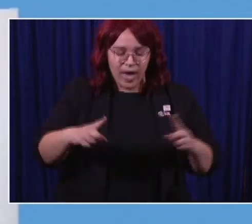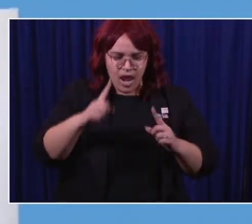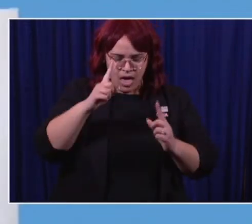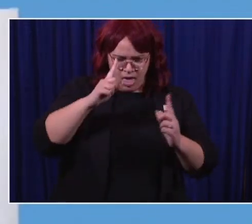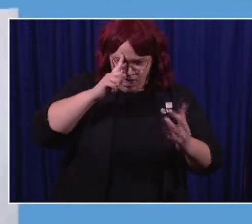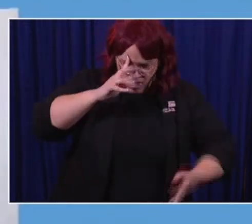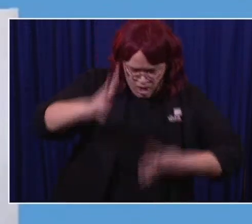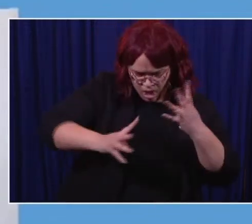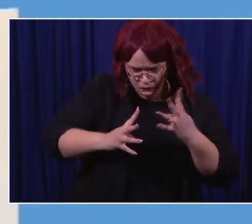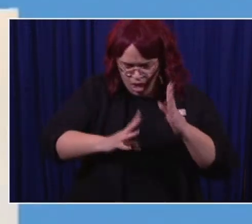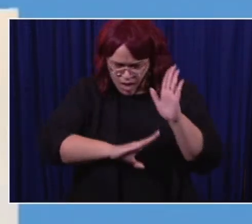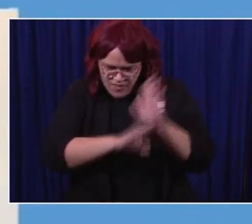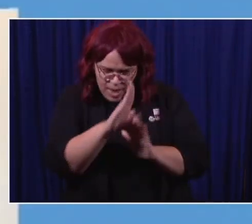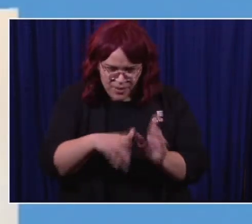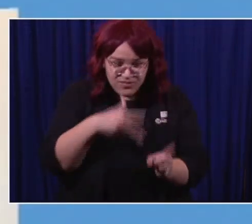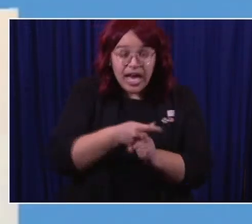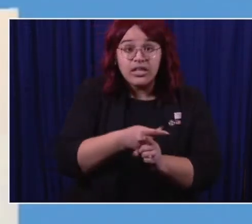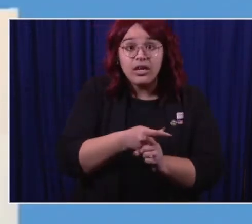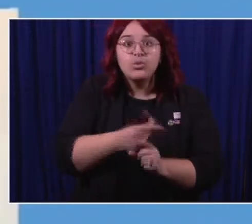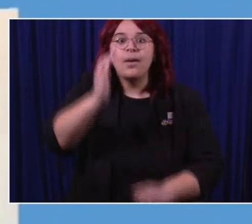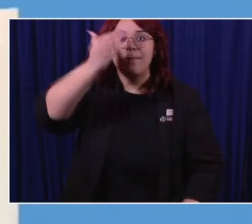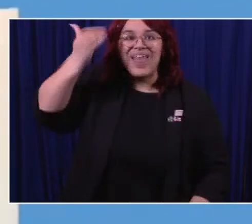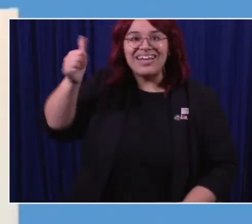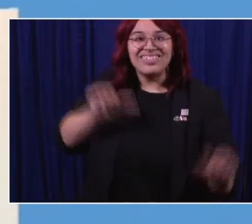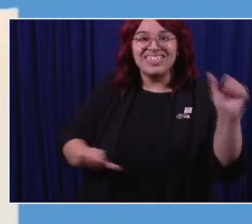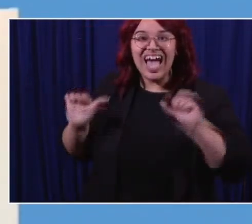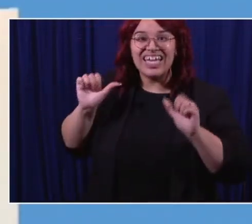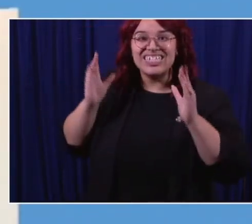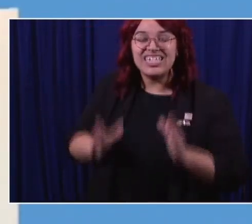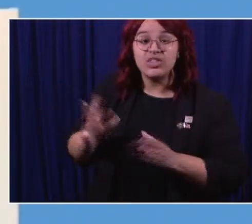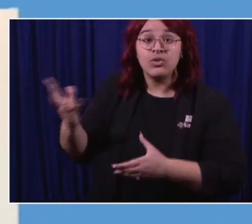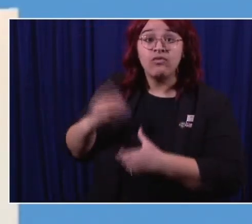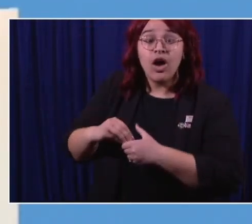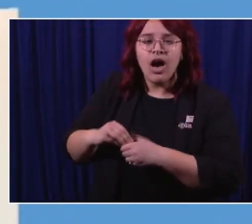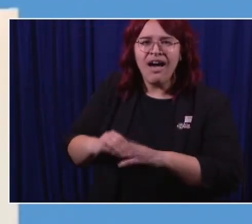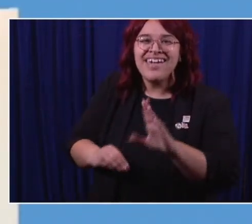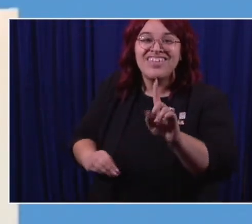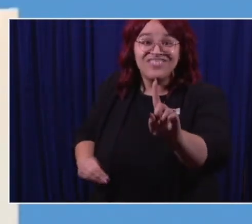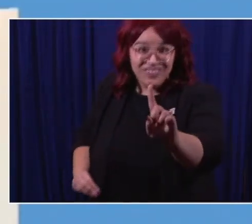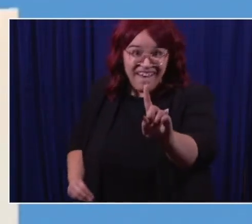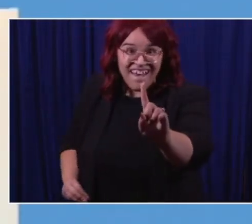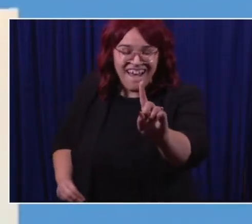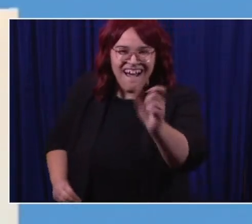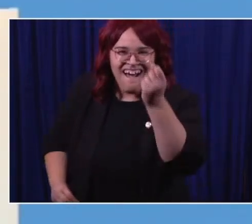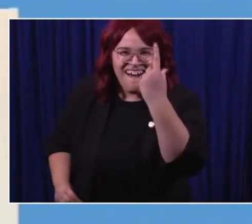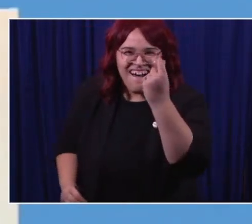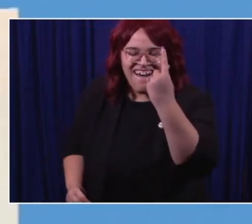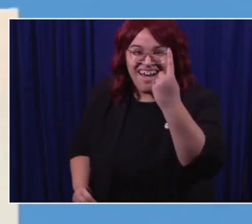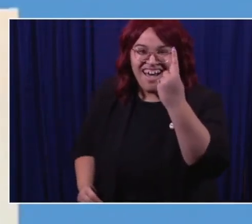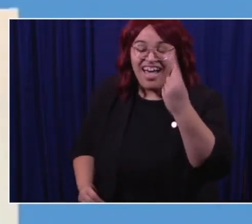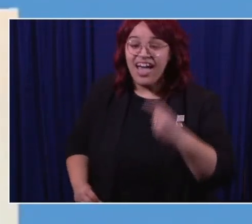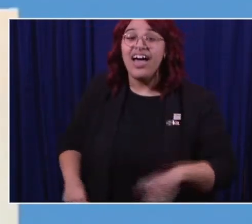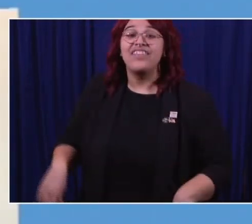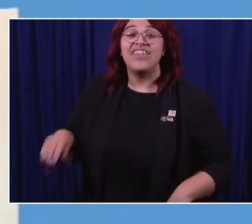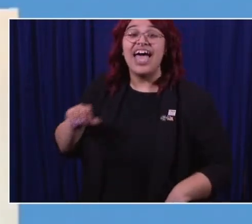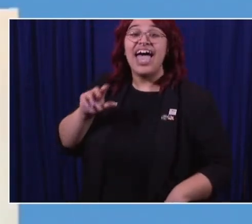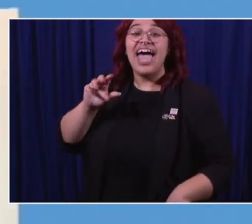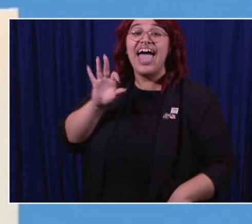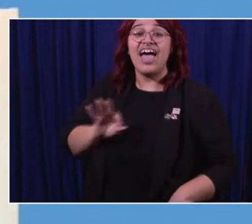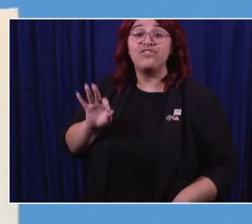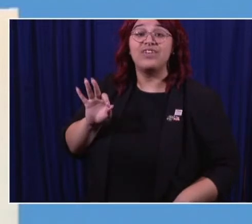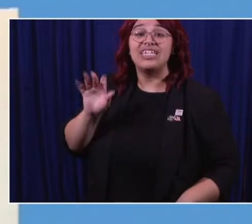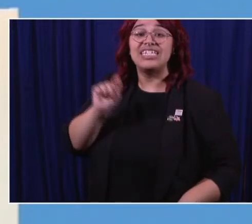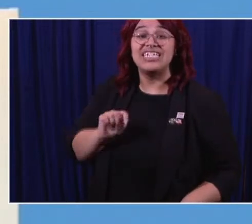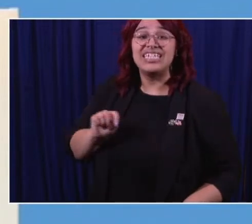development of the vaccine? As a matter of fact, there were several Black scientists who were on the FDA advisory